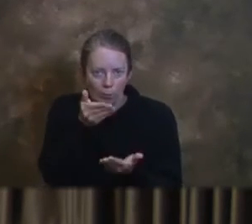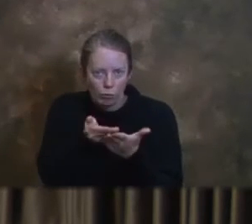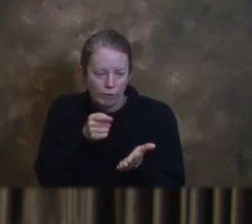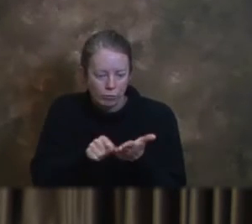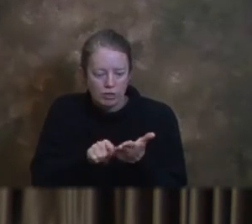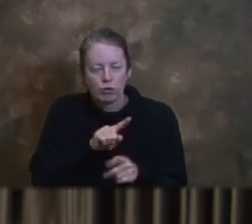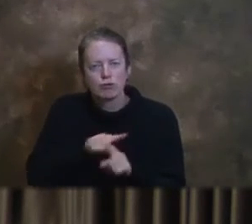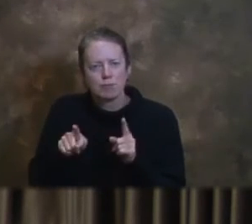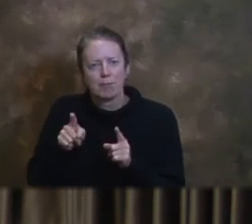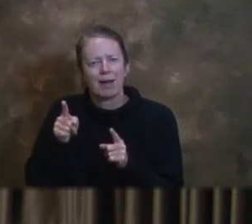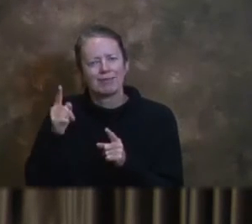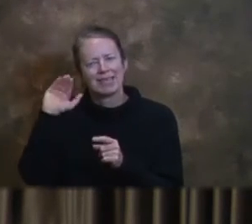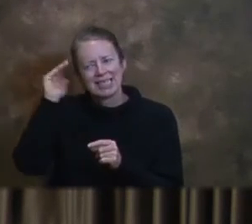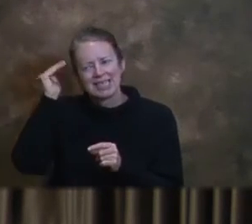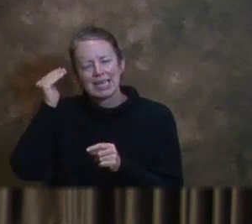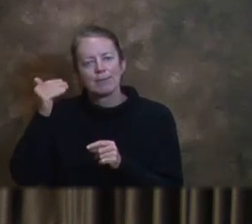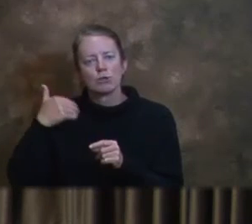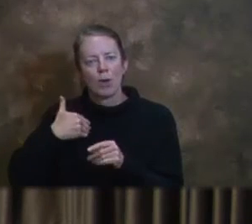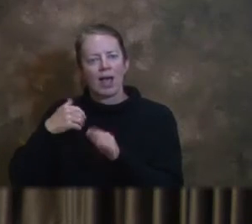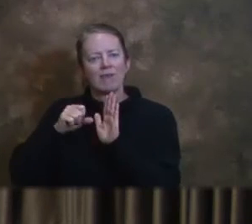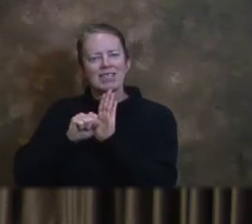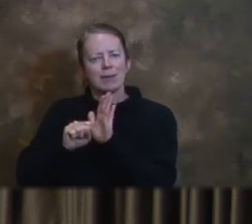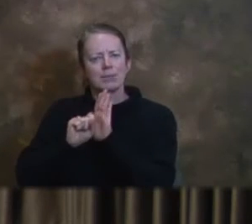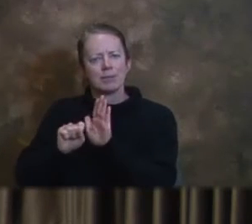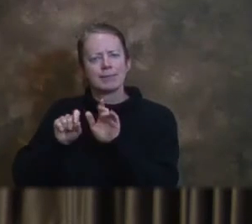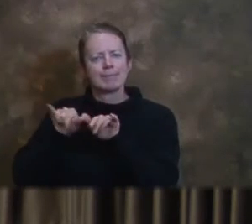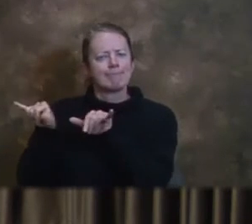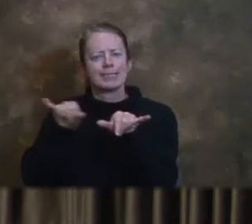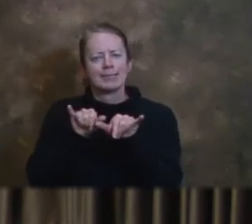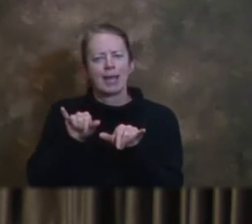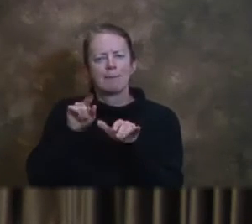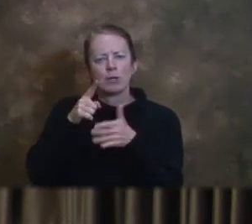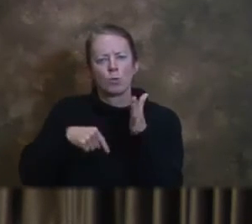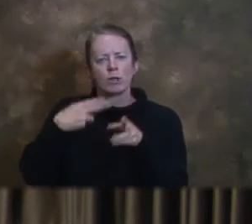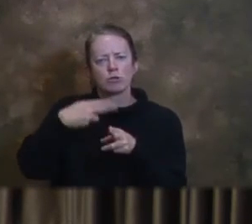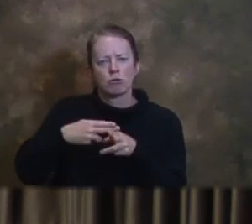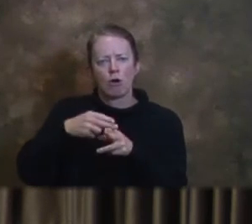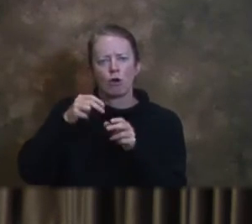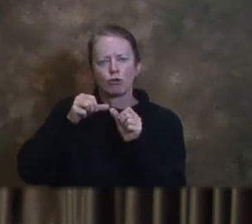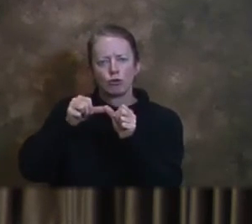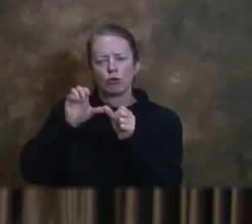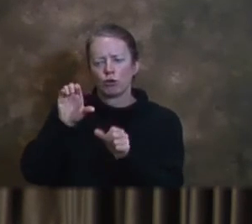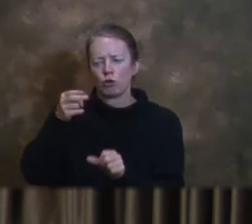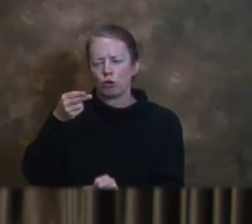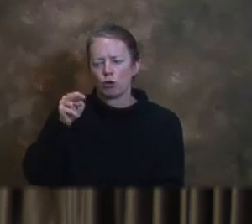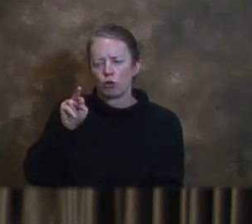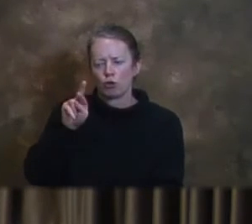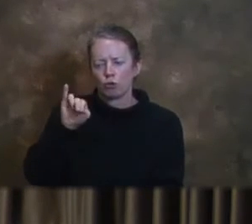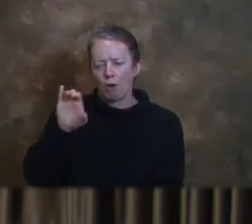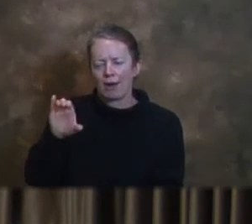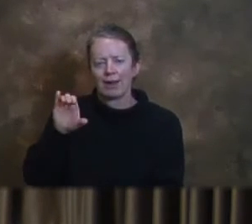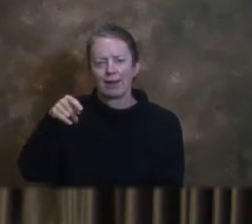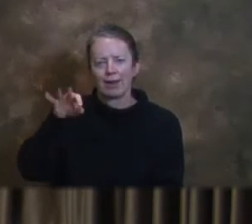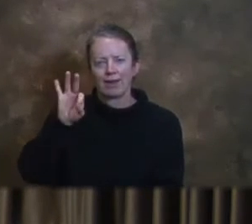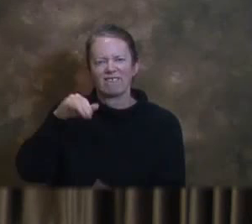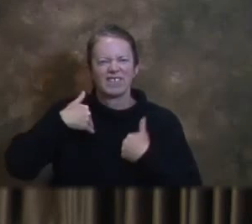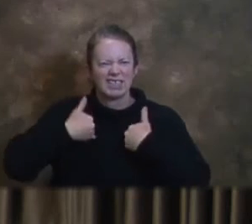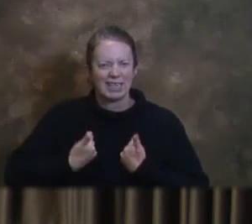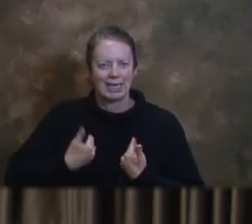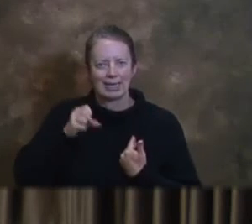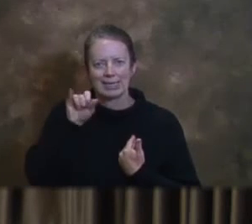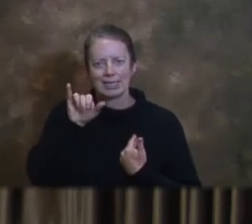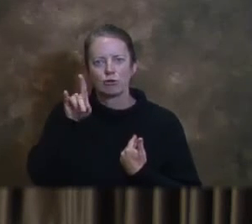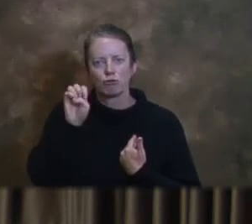with what we used to call chronic fatigue syndrome. And then there's an illness called POTS, or postural orthostatic tachycardia